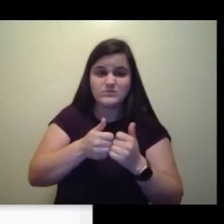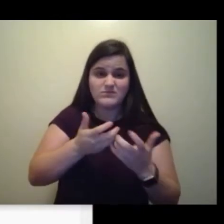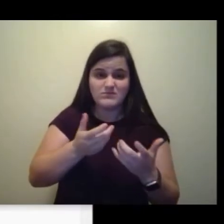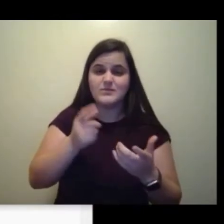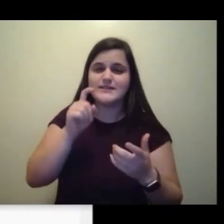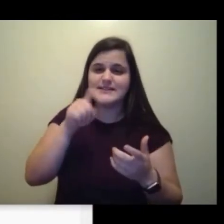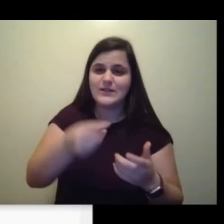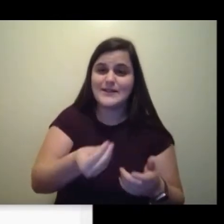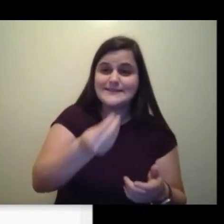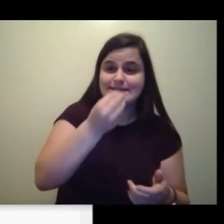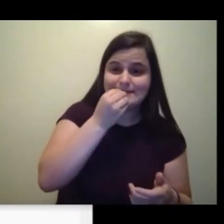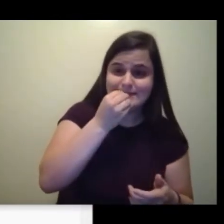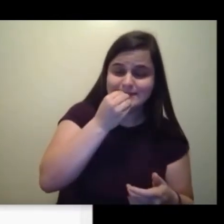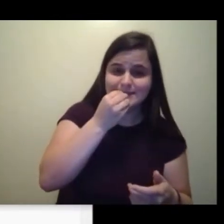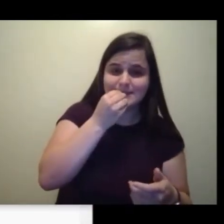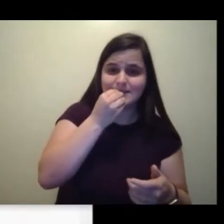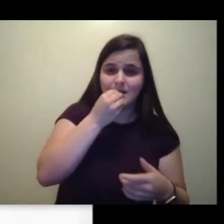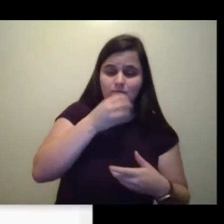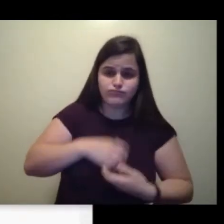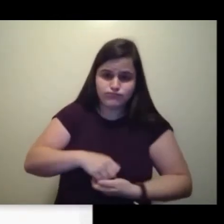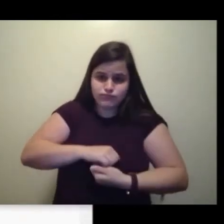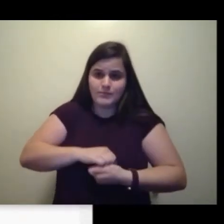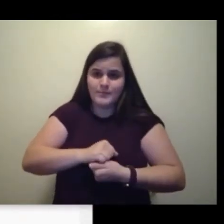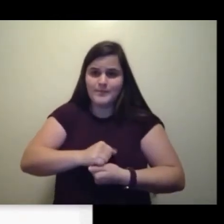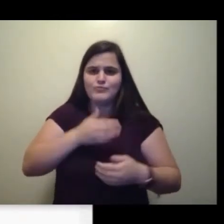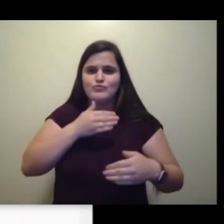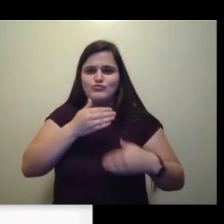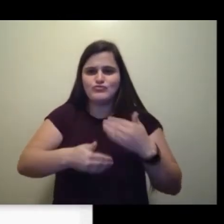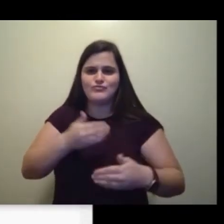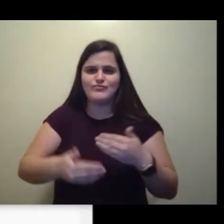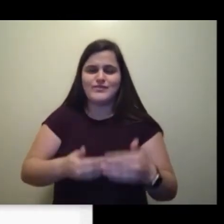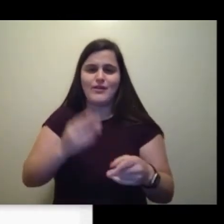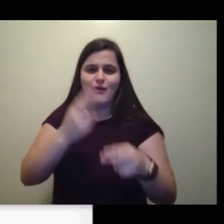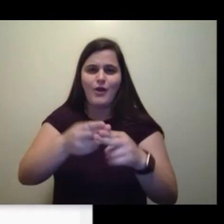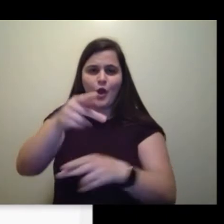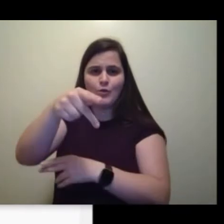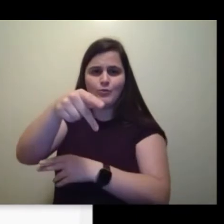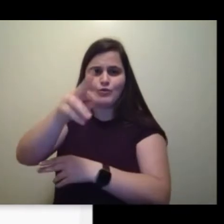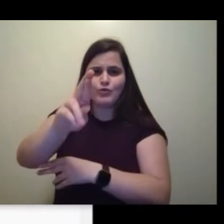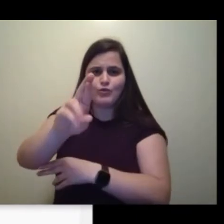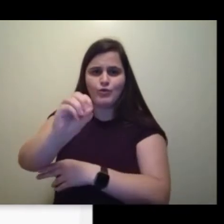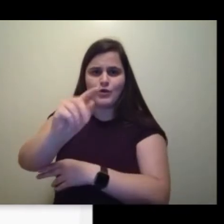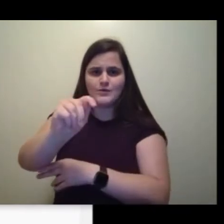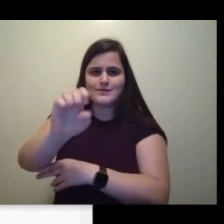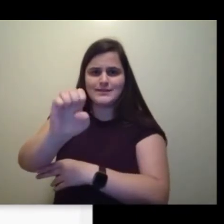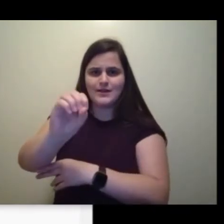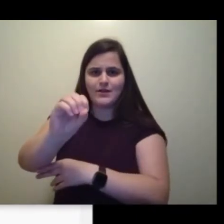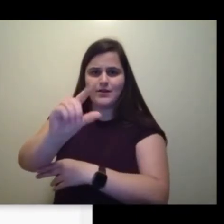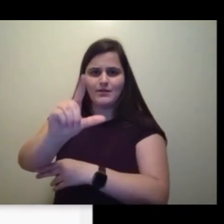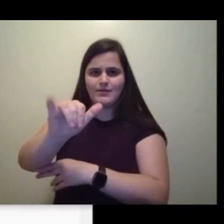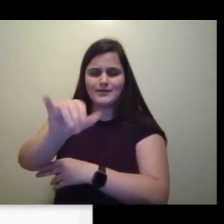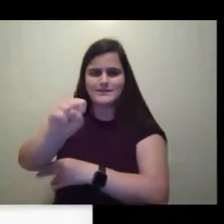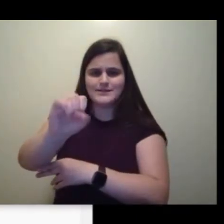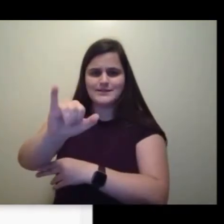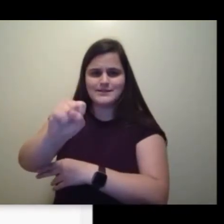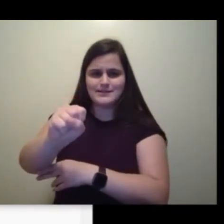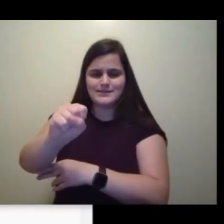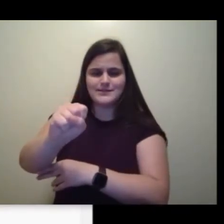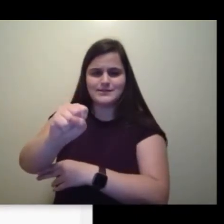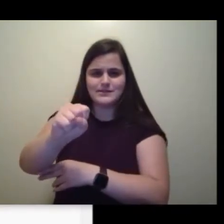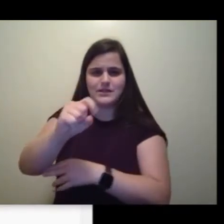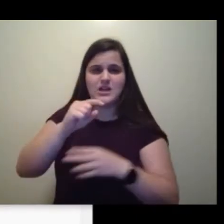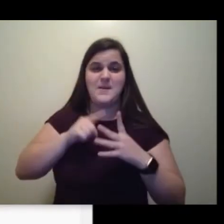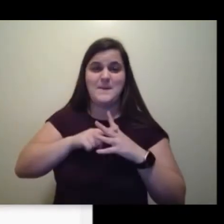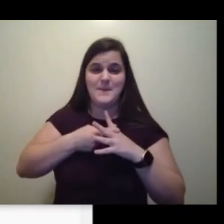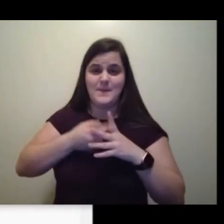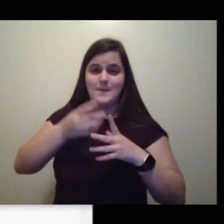first, through a process called proteolysis. When we first eat a protein-containing food, proteolysis begins